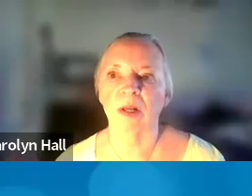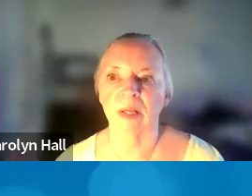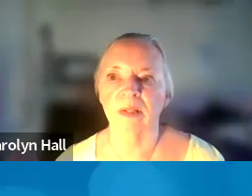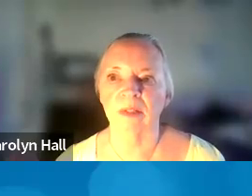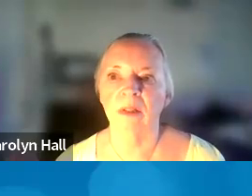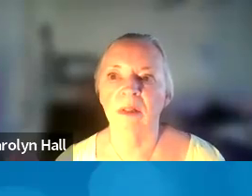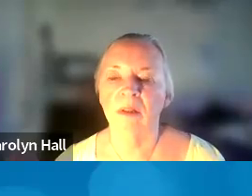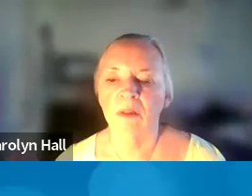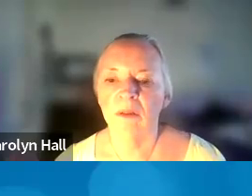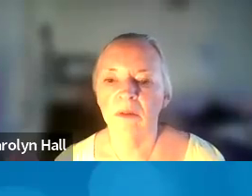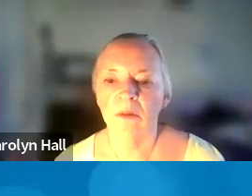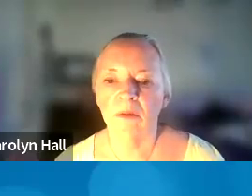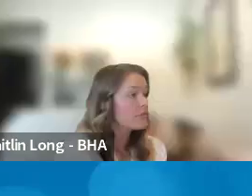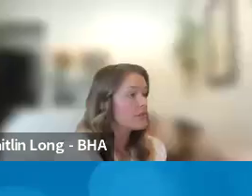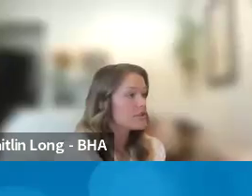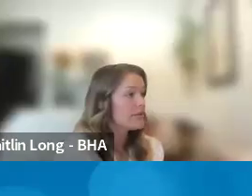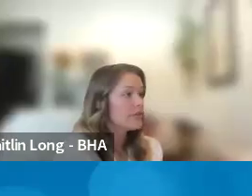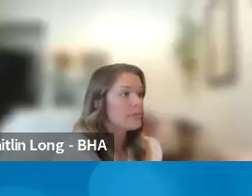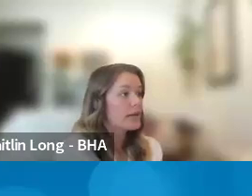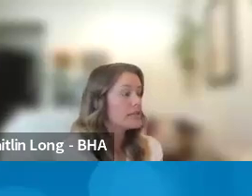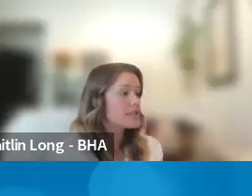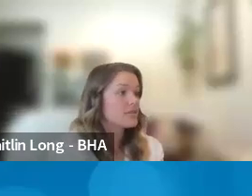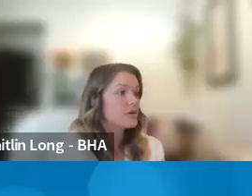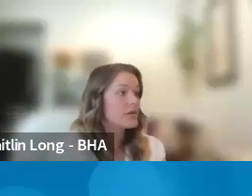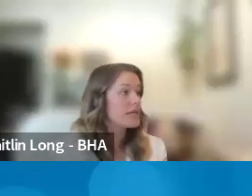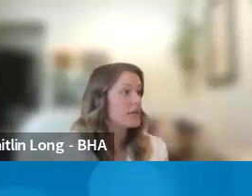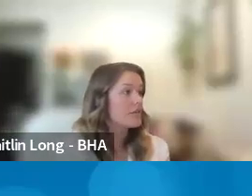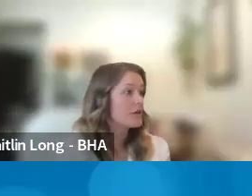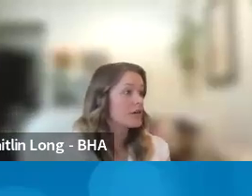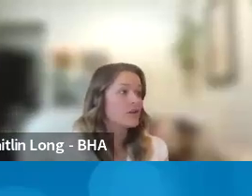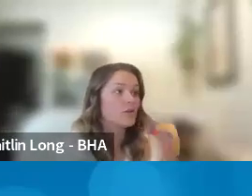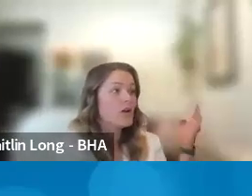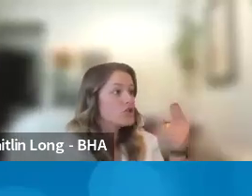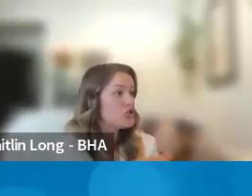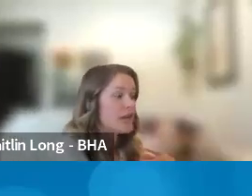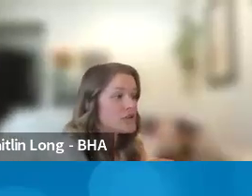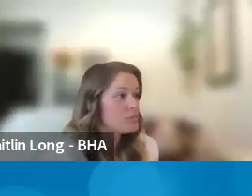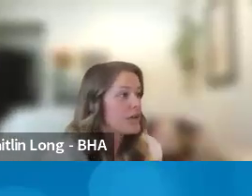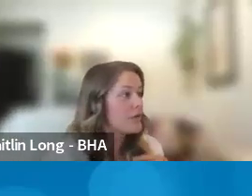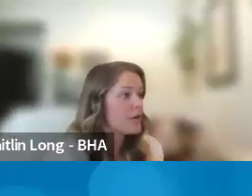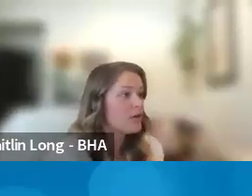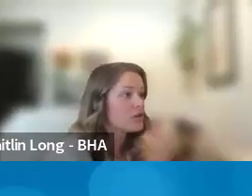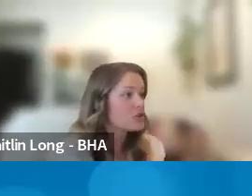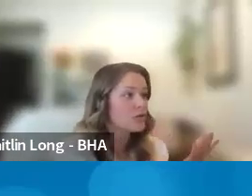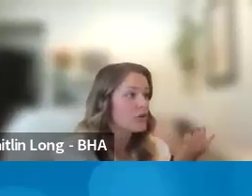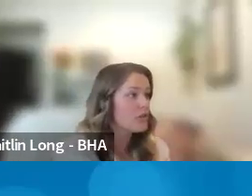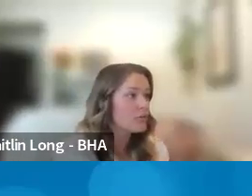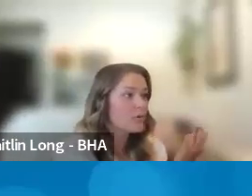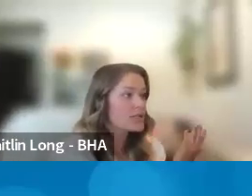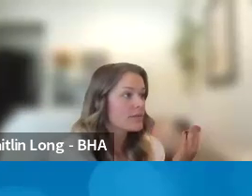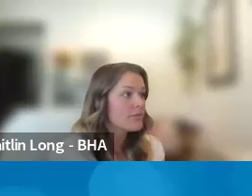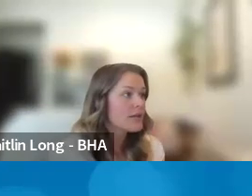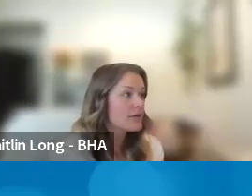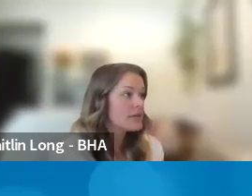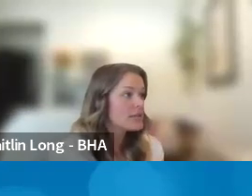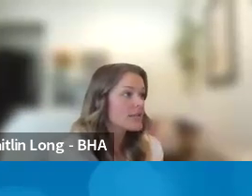grievance process. Thank you. That's great feedback. And yes, if you could either, shoot that to me in an email or join one of the